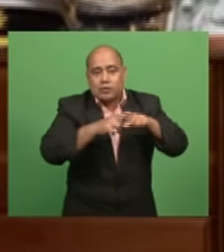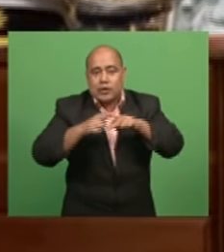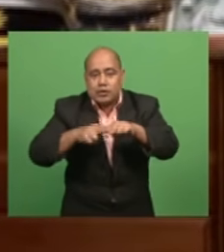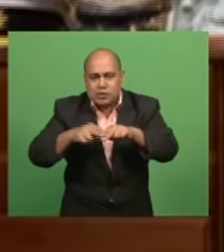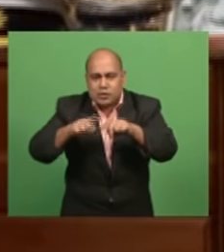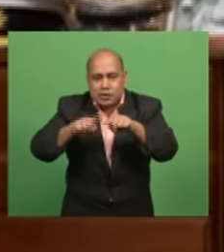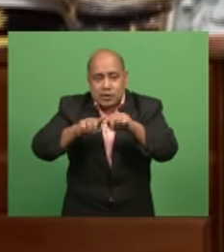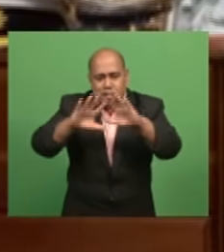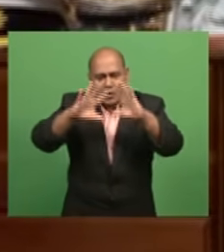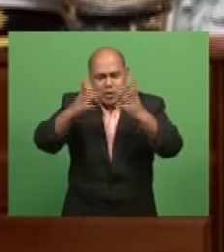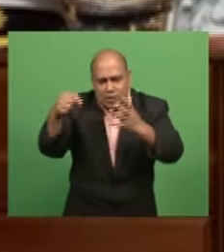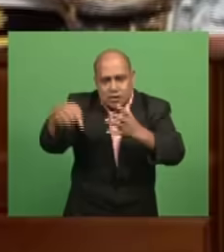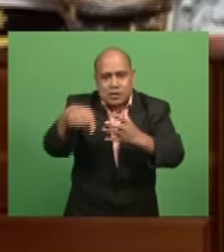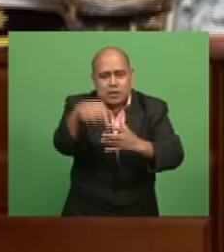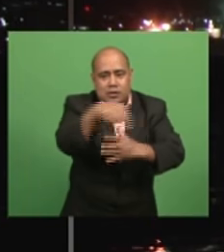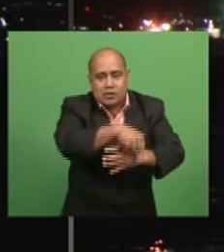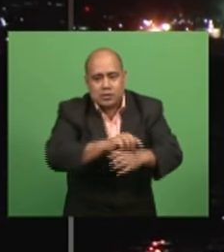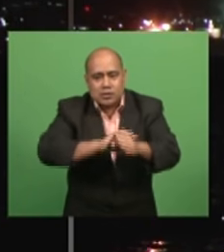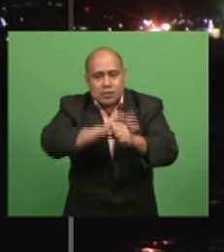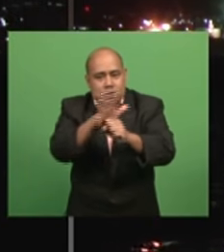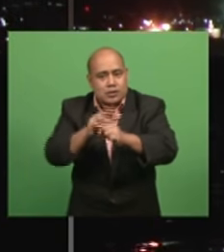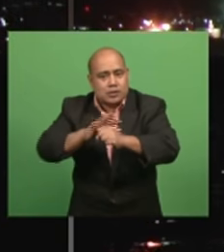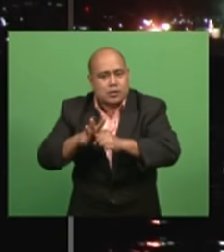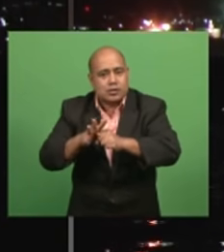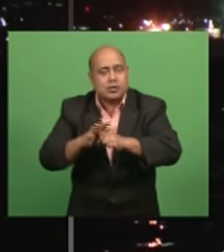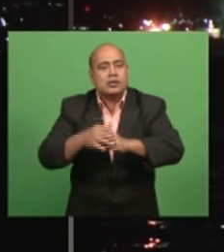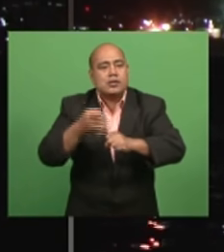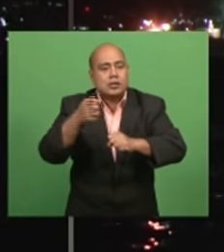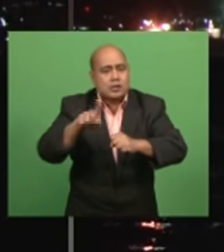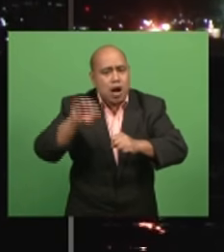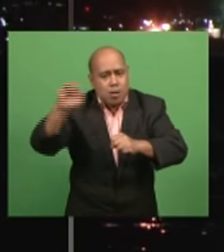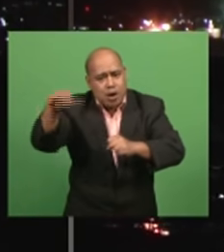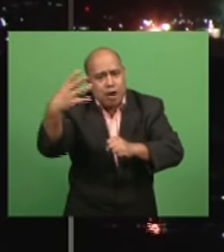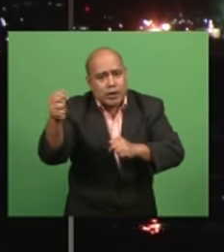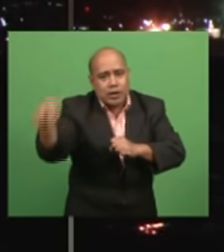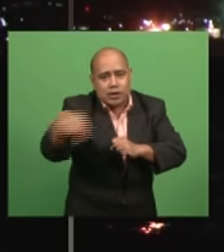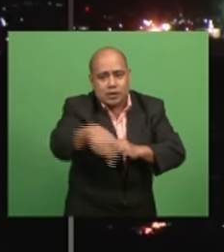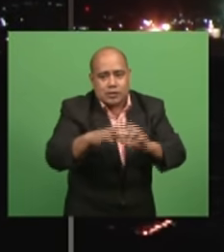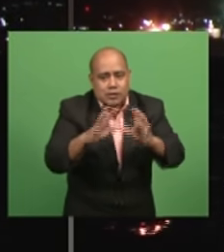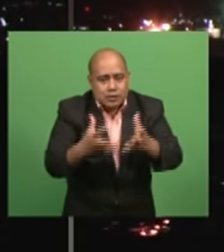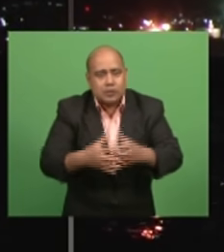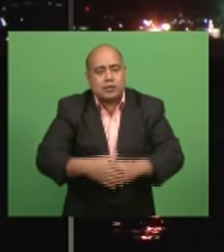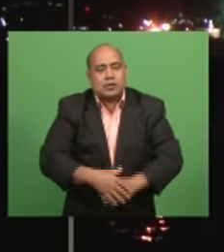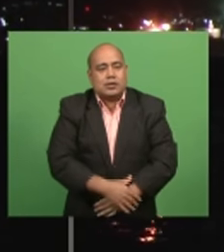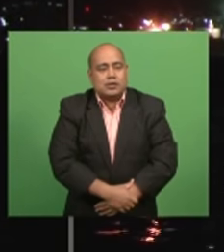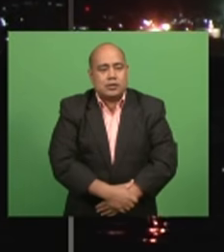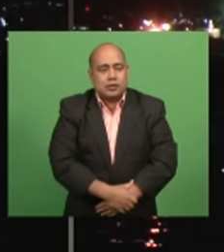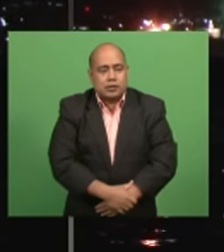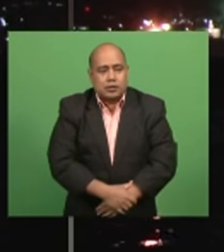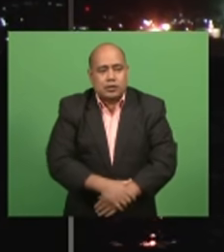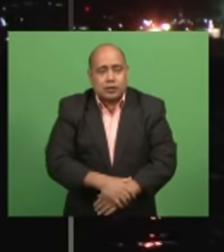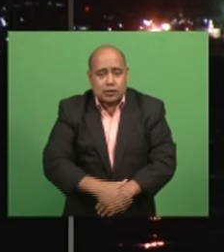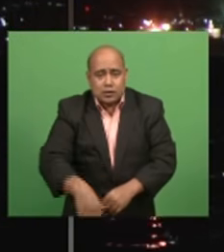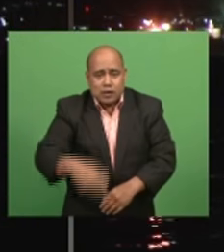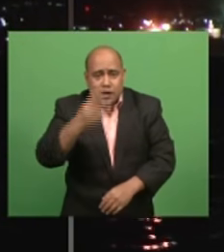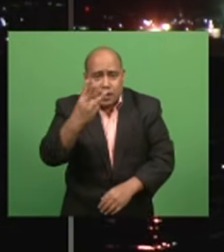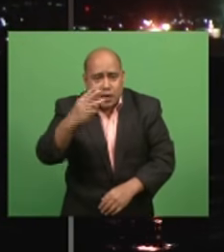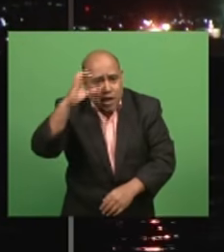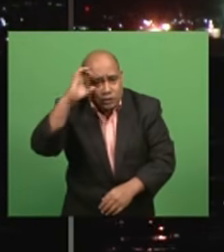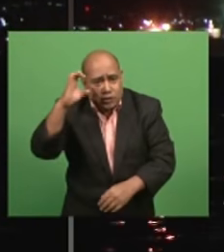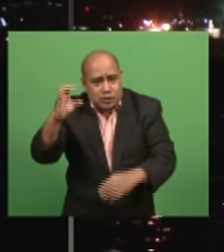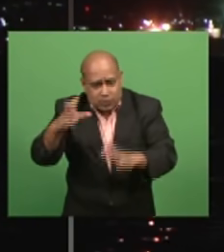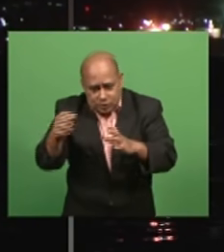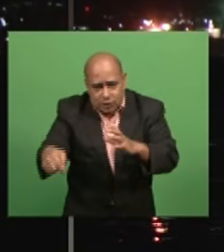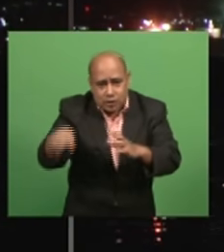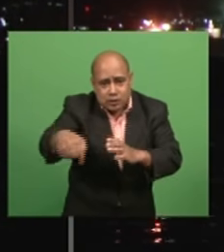while reeling from its impacts at home. The Prime Minister says all the three nations have reason to be optimistic in our